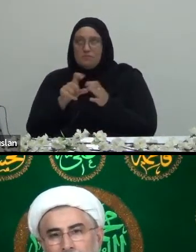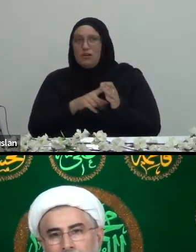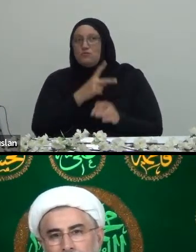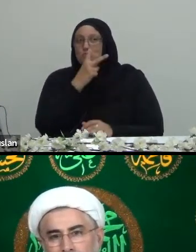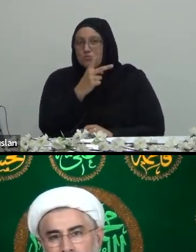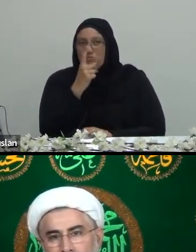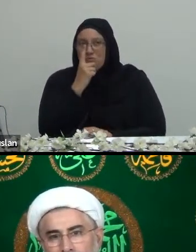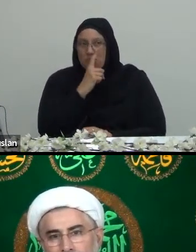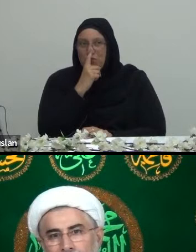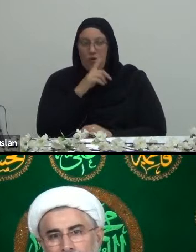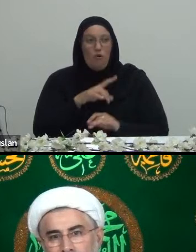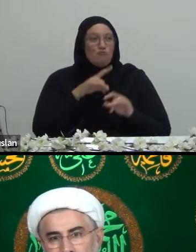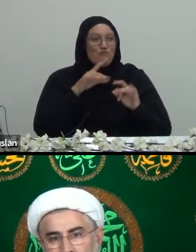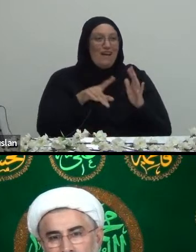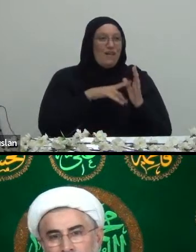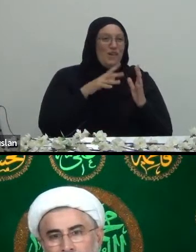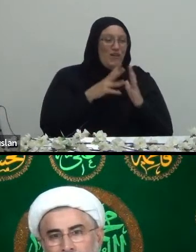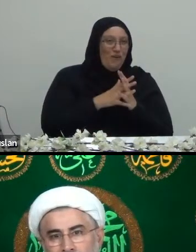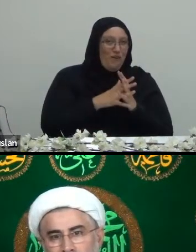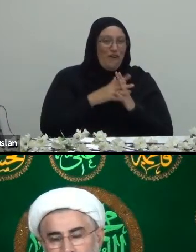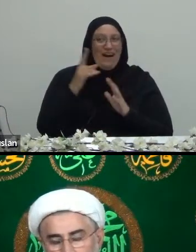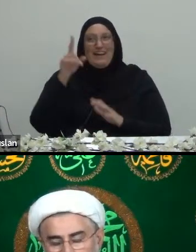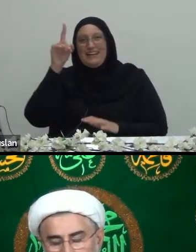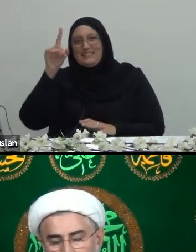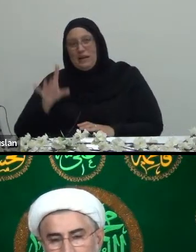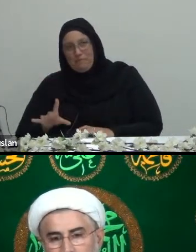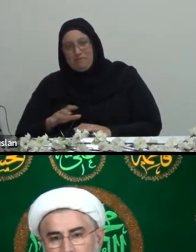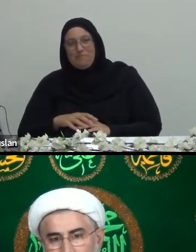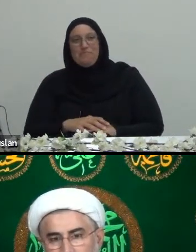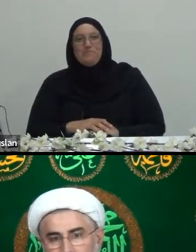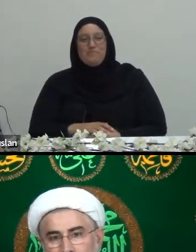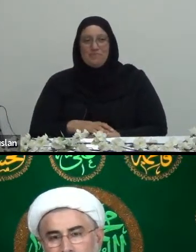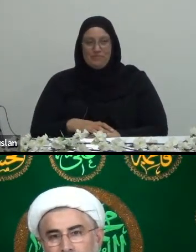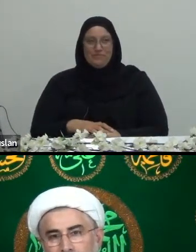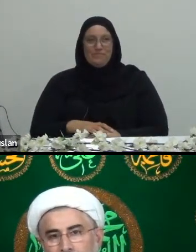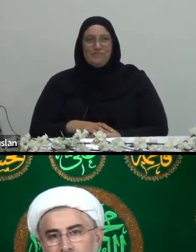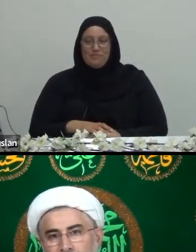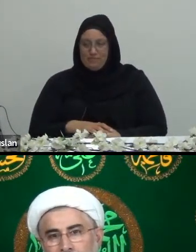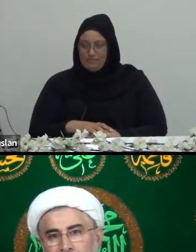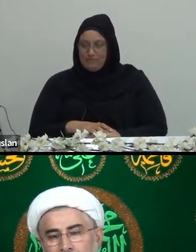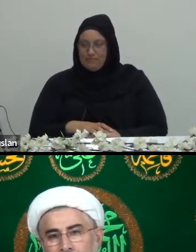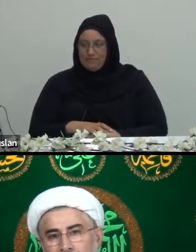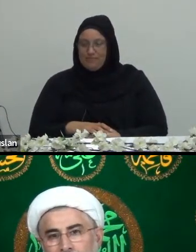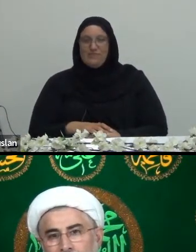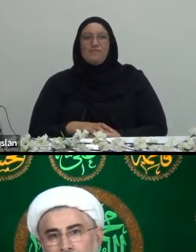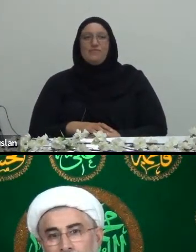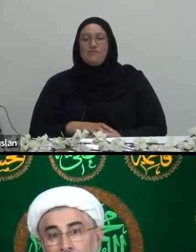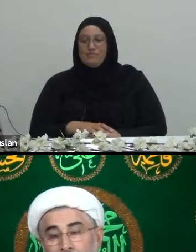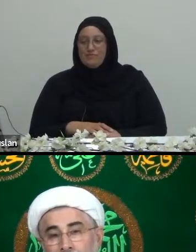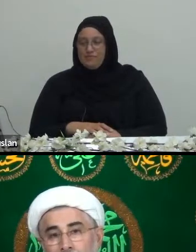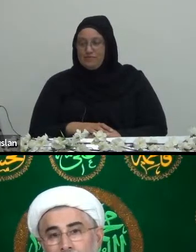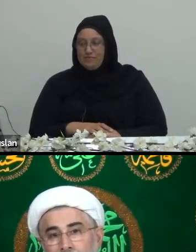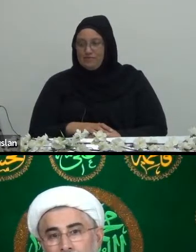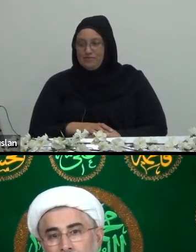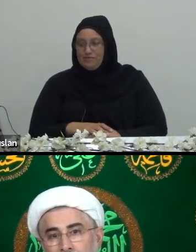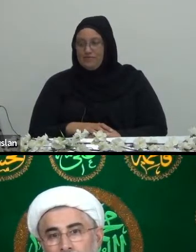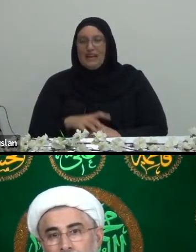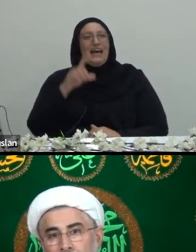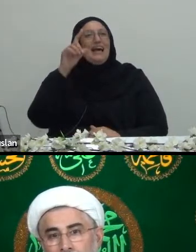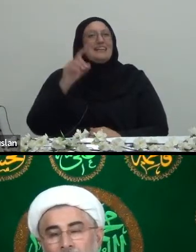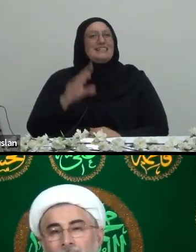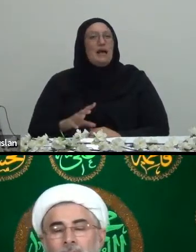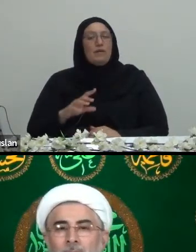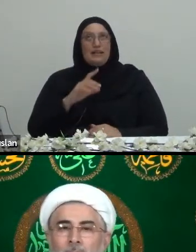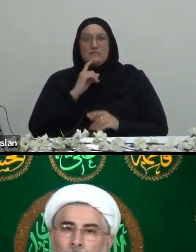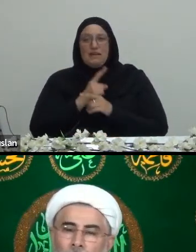Australia. So that's legally we'll speak about under Australia we'll speak about next time. And Islamically speaking, who can witness it if